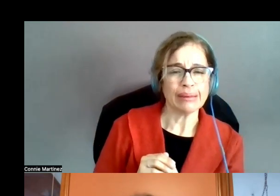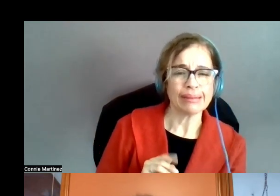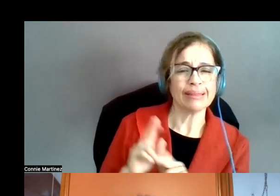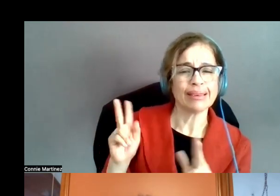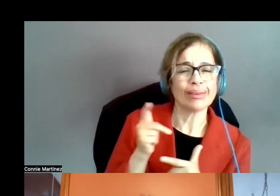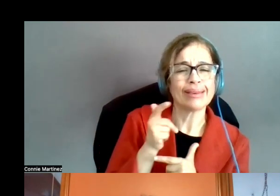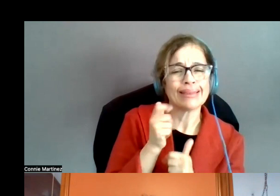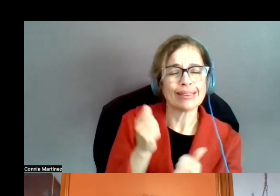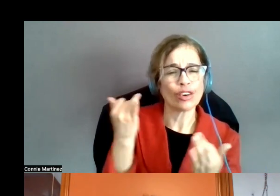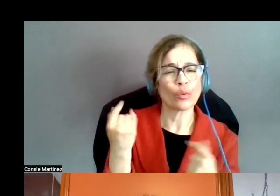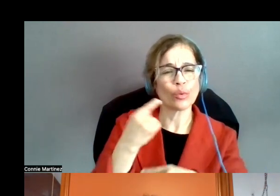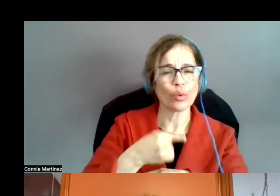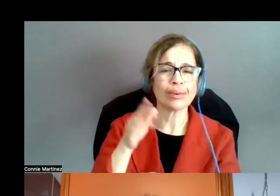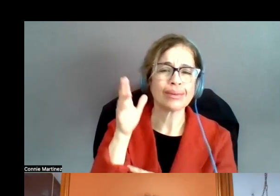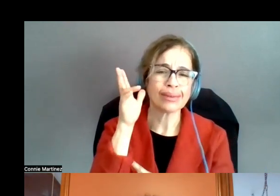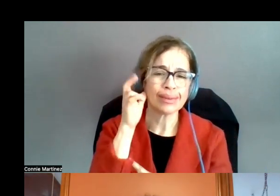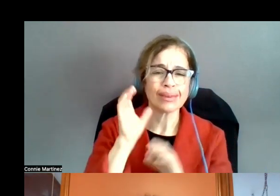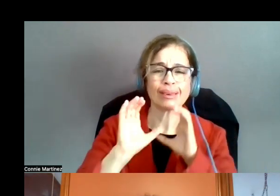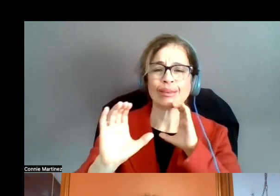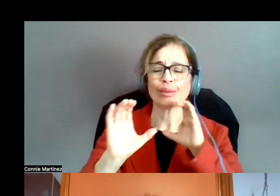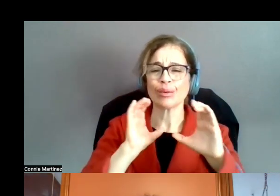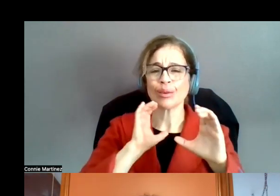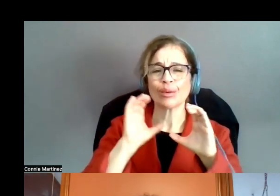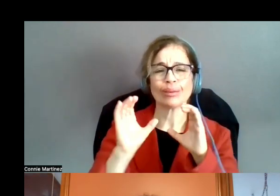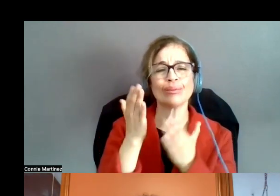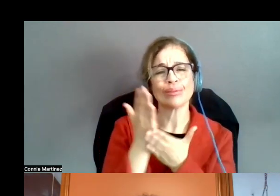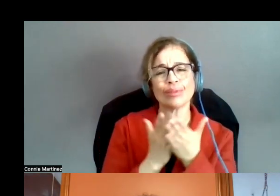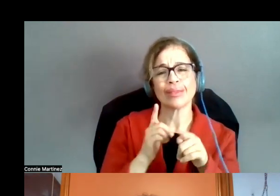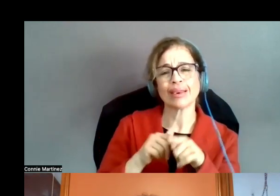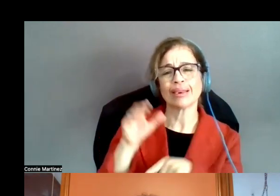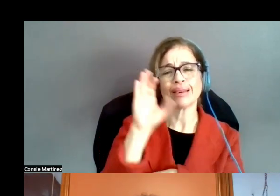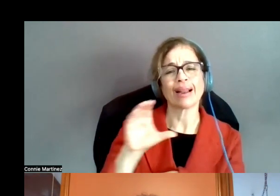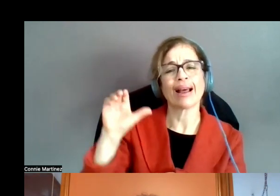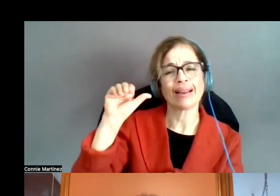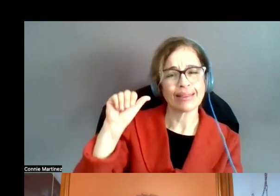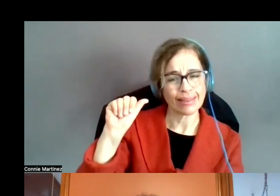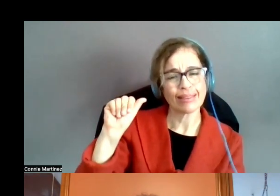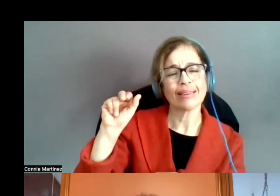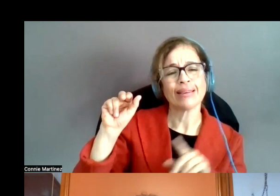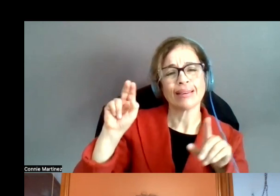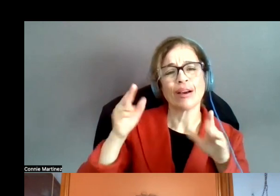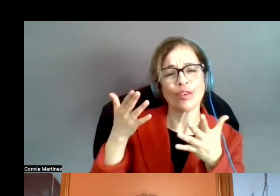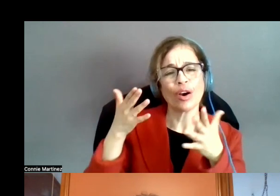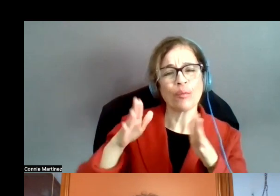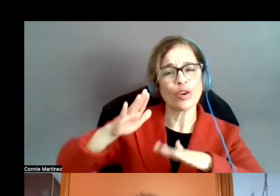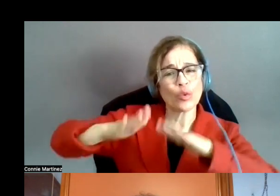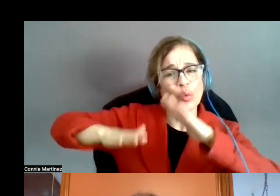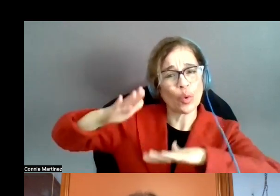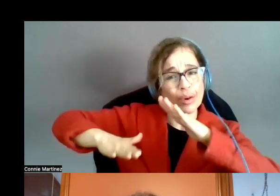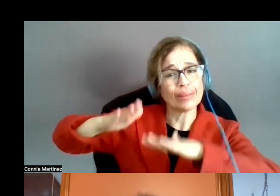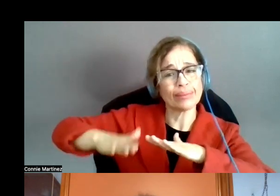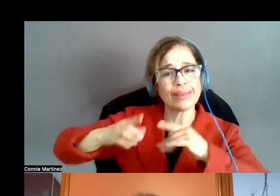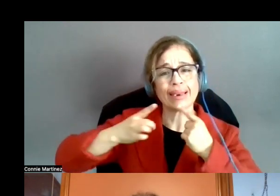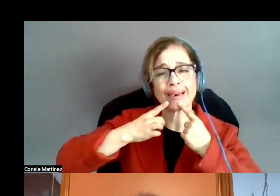interesting. To this day, I hear also that communications among some tribes in Africa, it is still done by drum